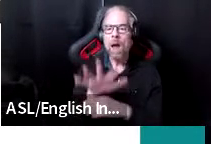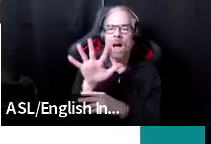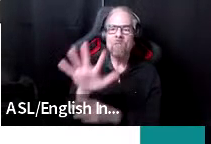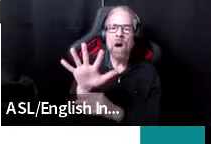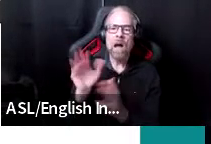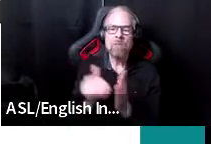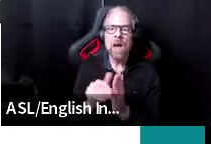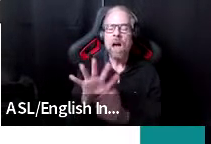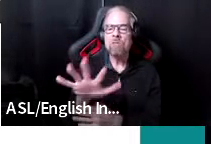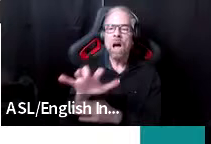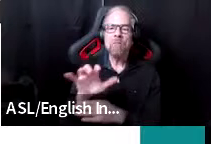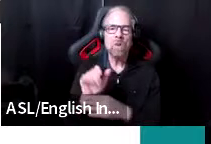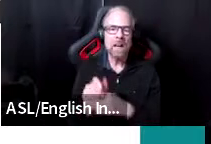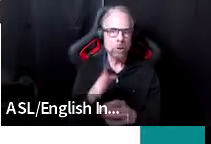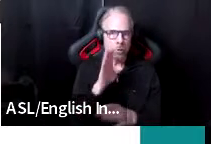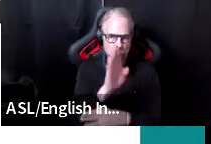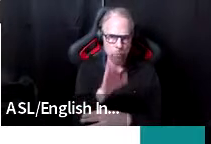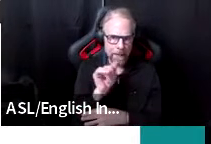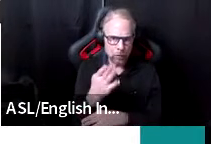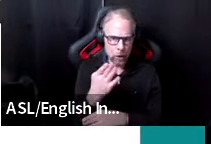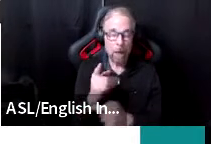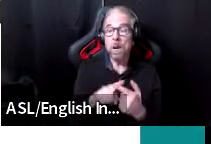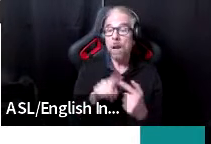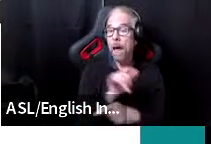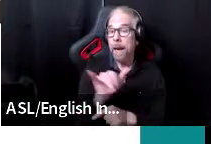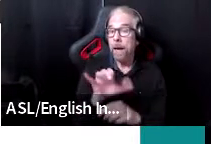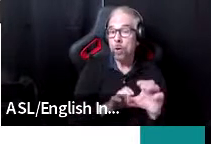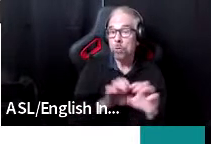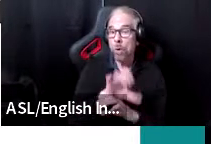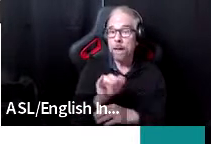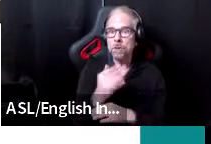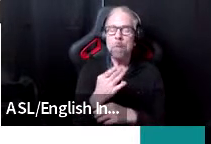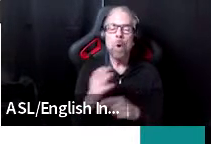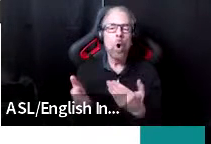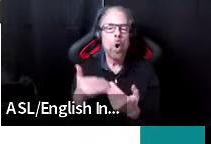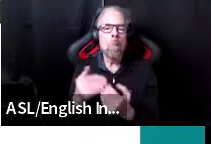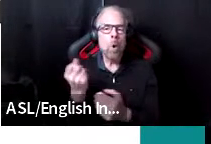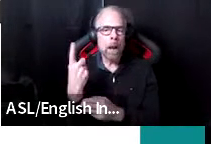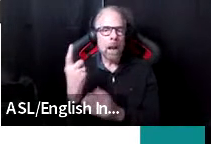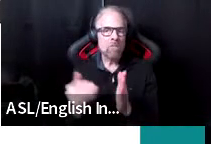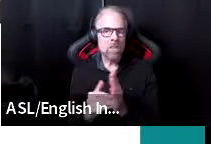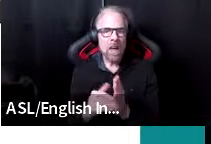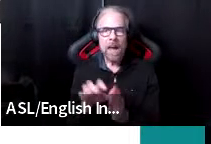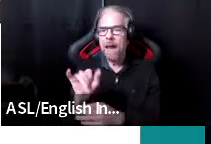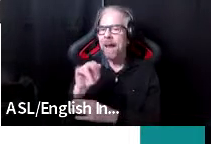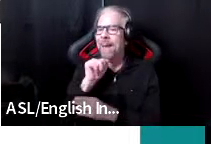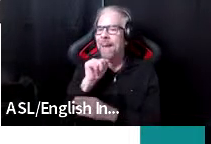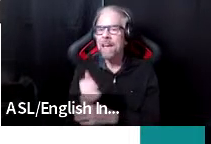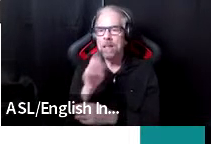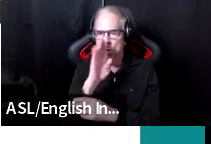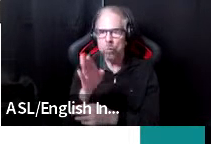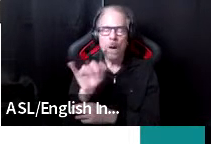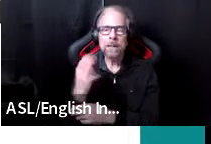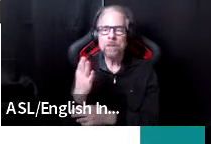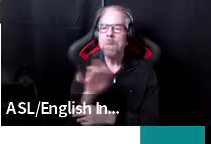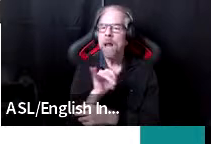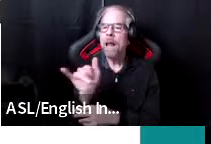5,500 direct jobs, such as construction jobs, and almost 11,000 indirect jobs, such as service providers